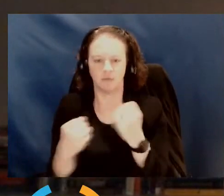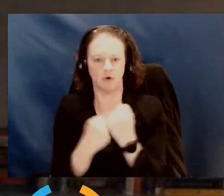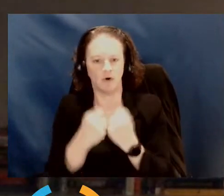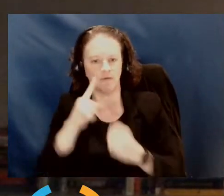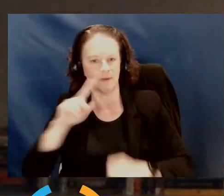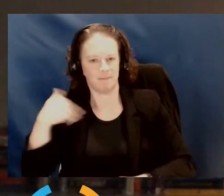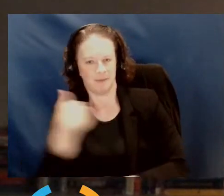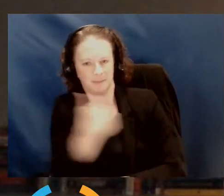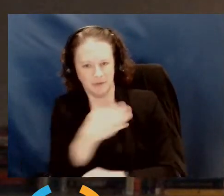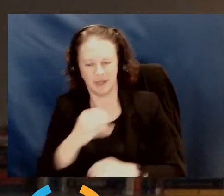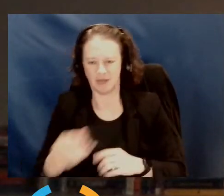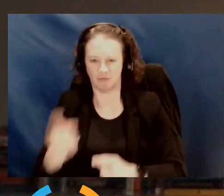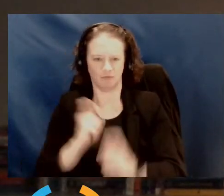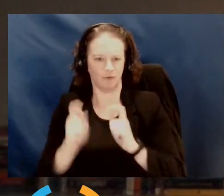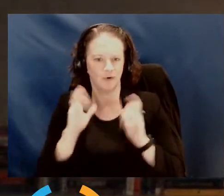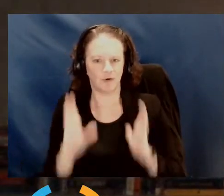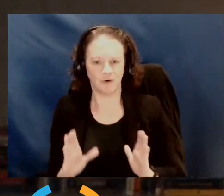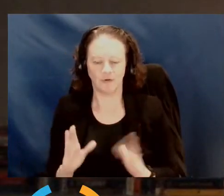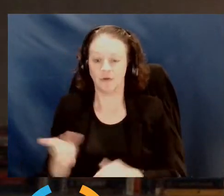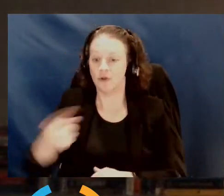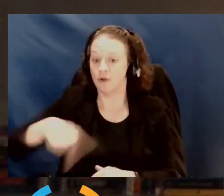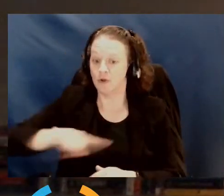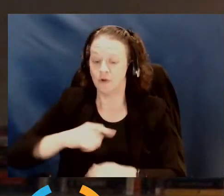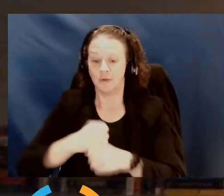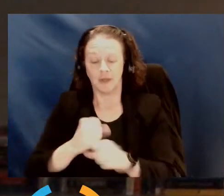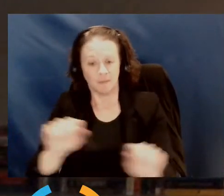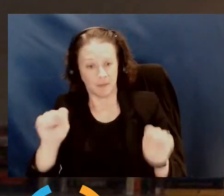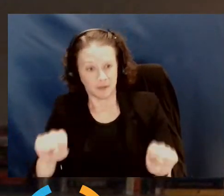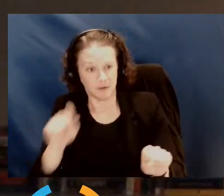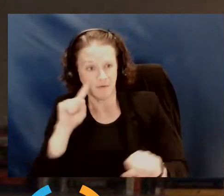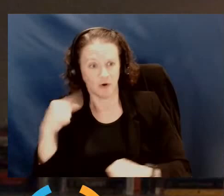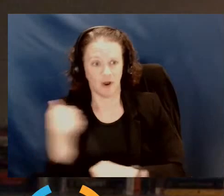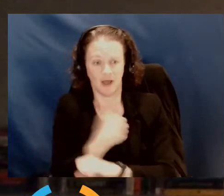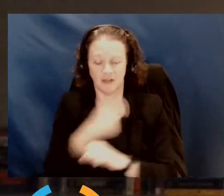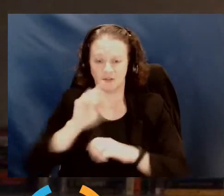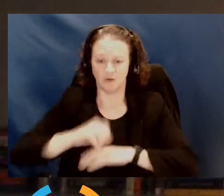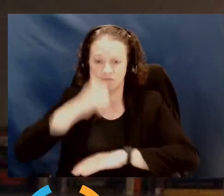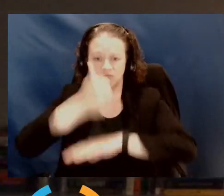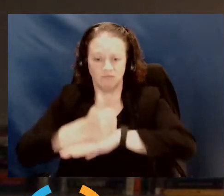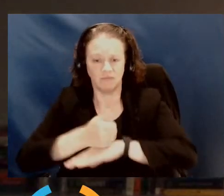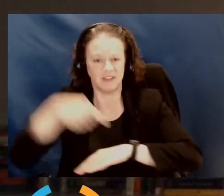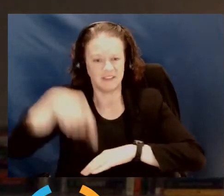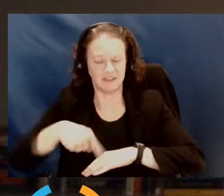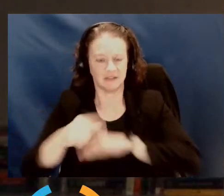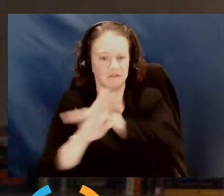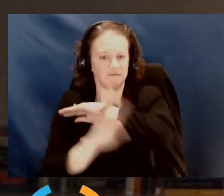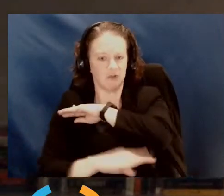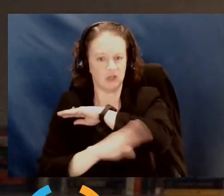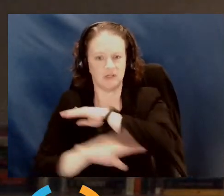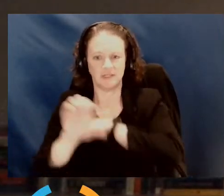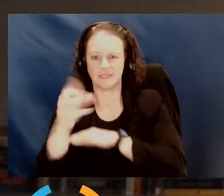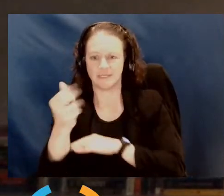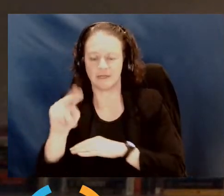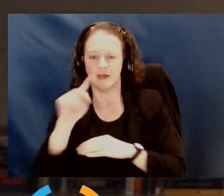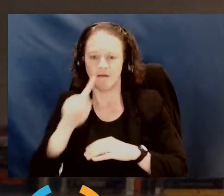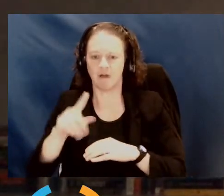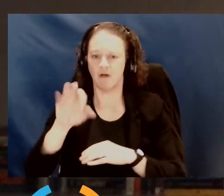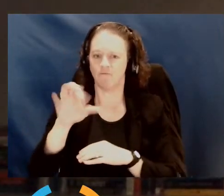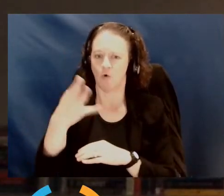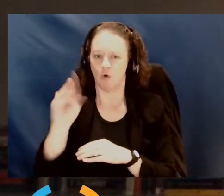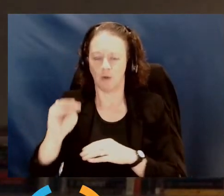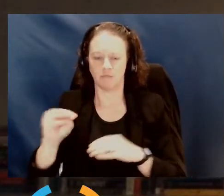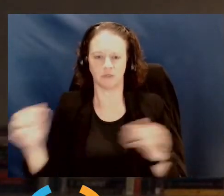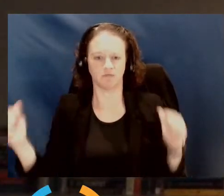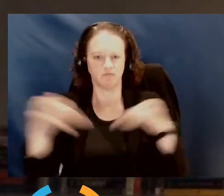You make it possible for us to host our fall season of forums and debates. I want to take a